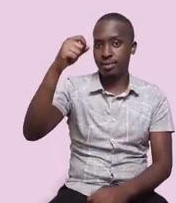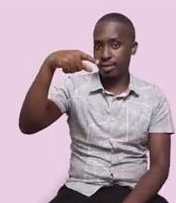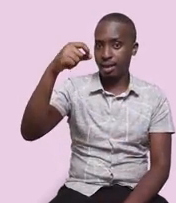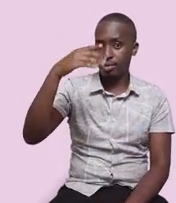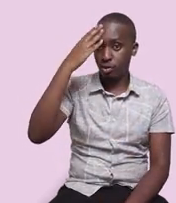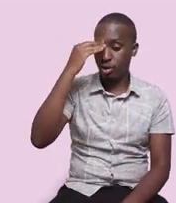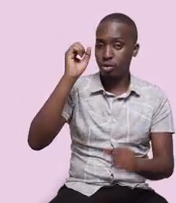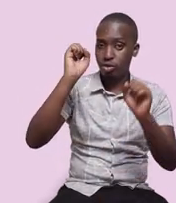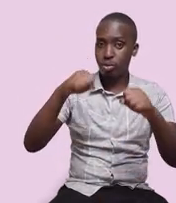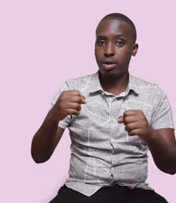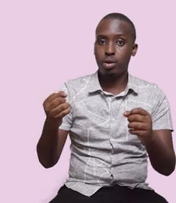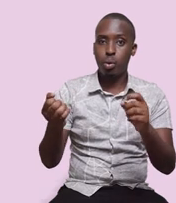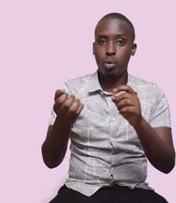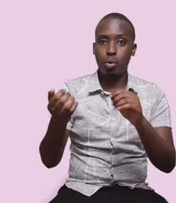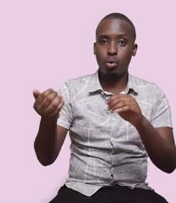to be colored.